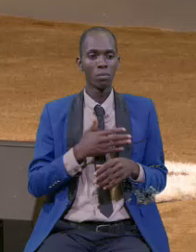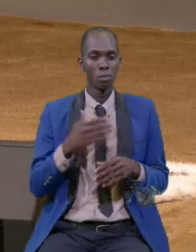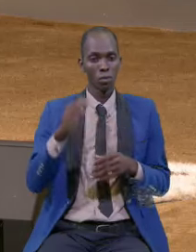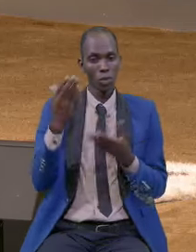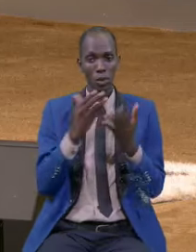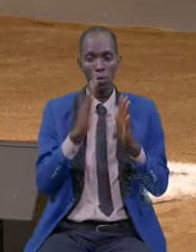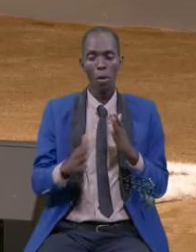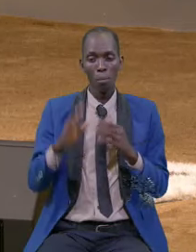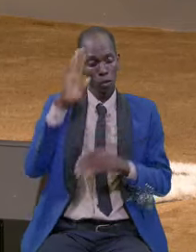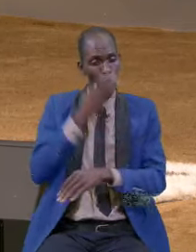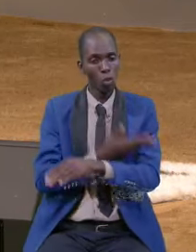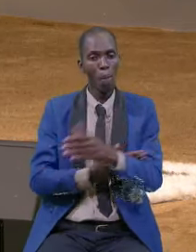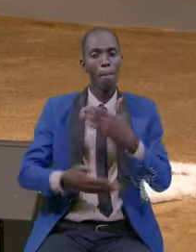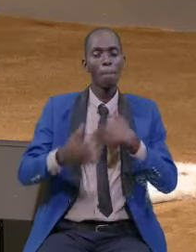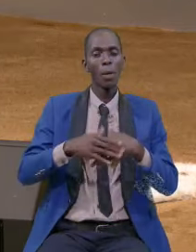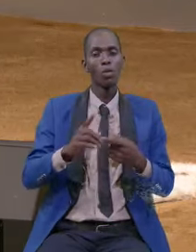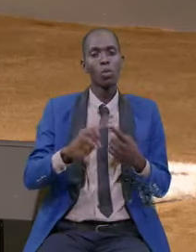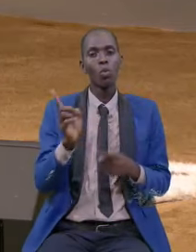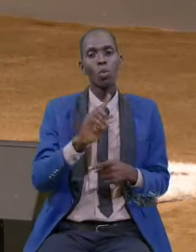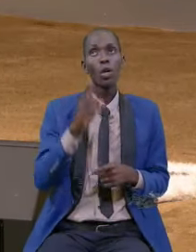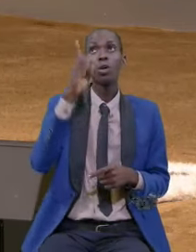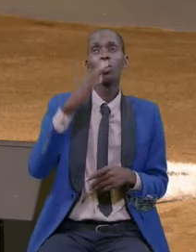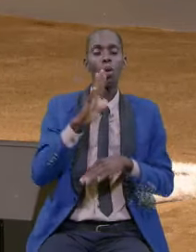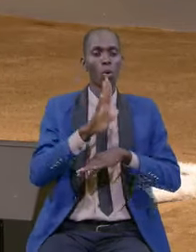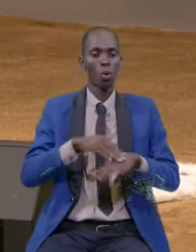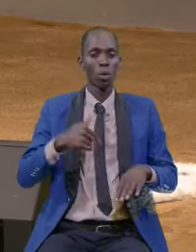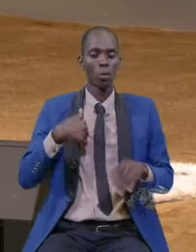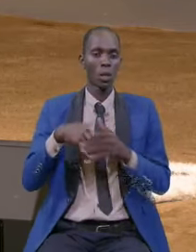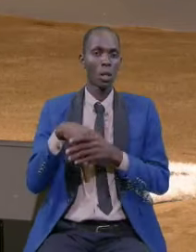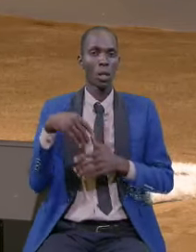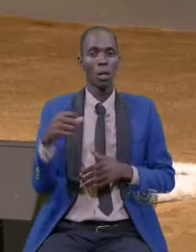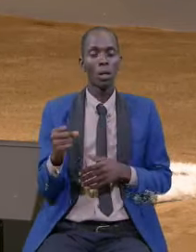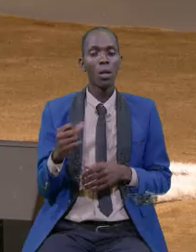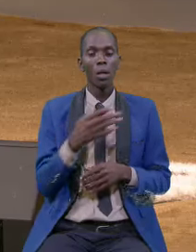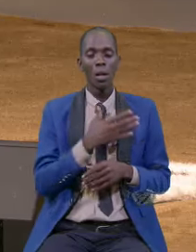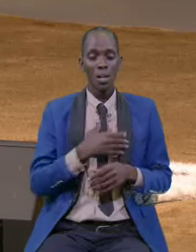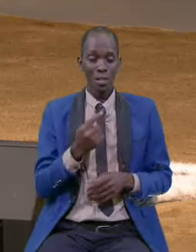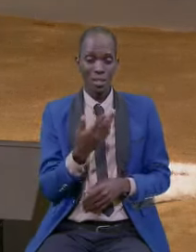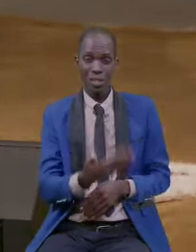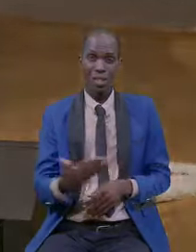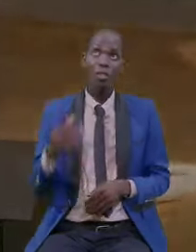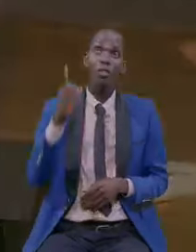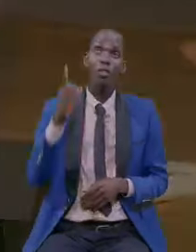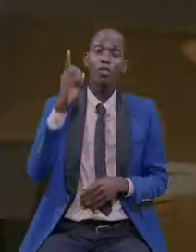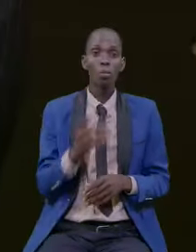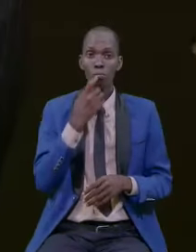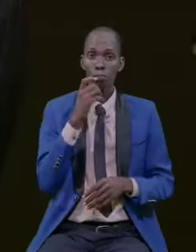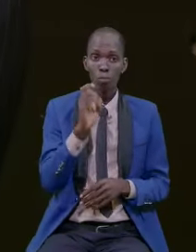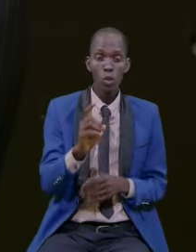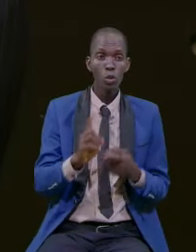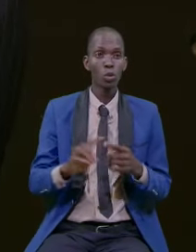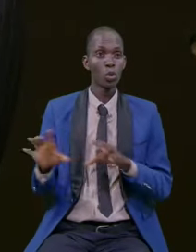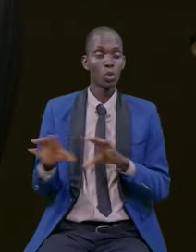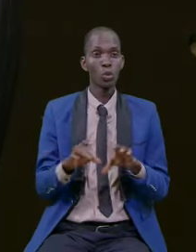could observe. And the things God commanded that he did, they were not done in secret. When